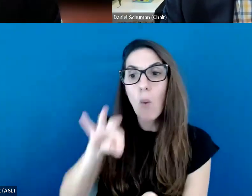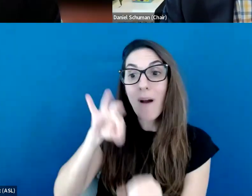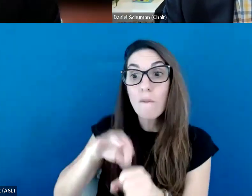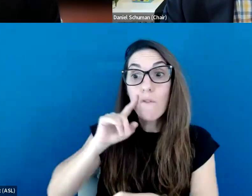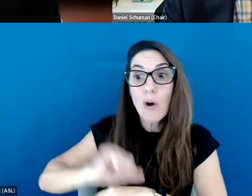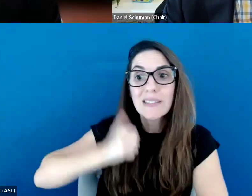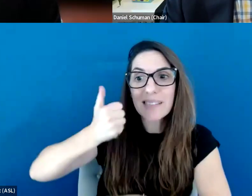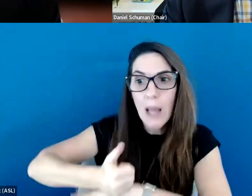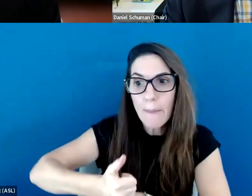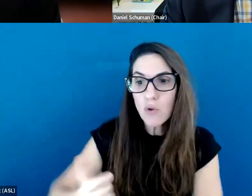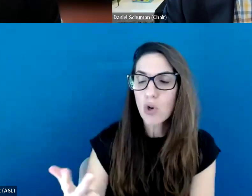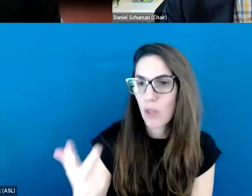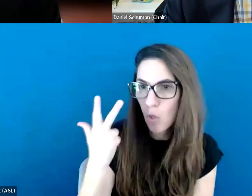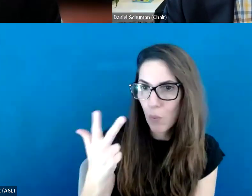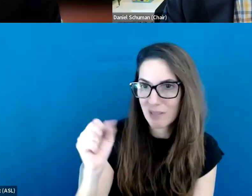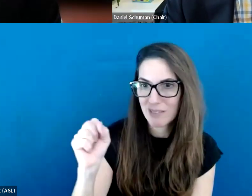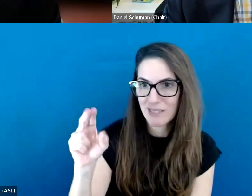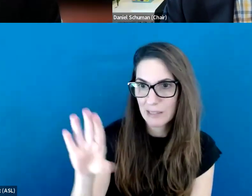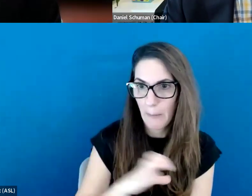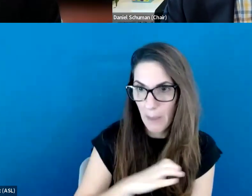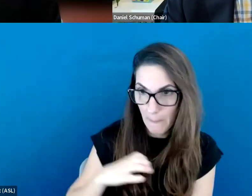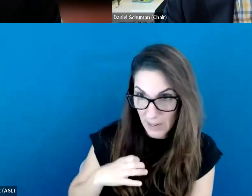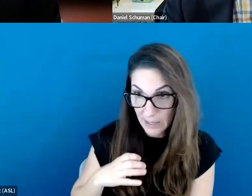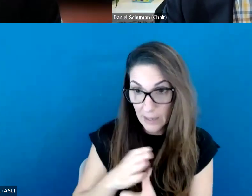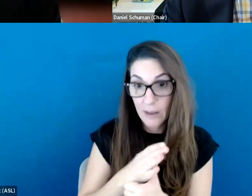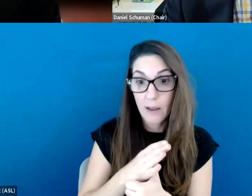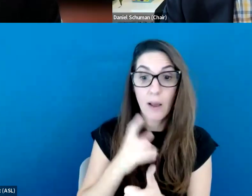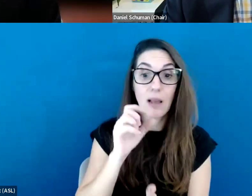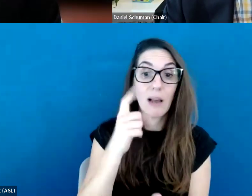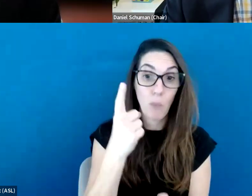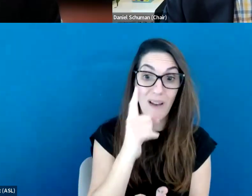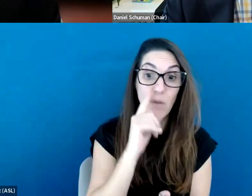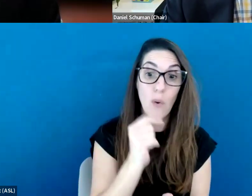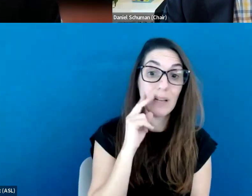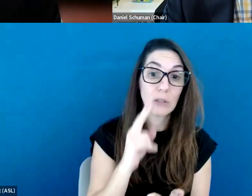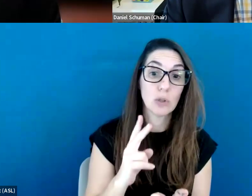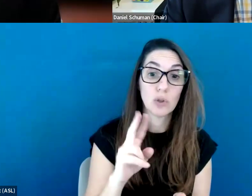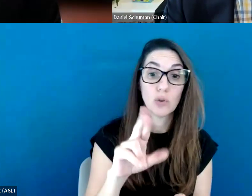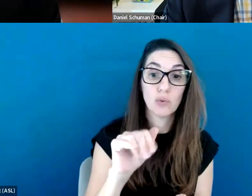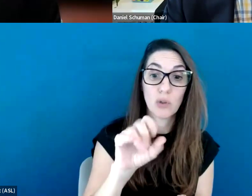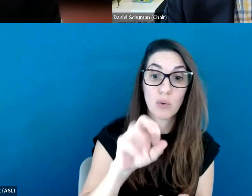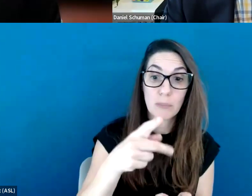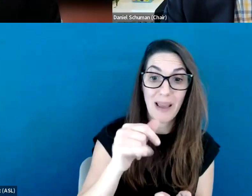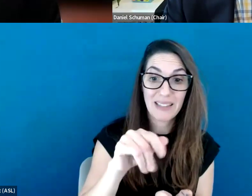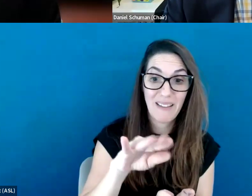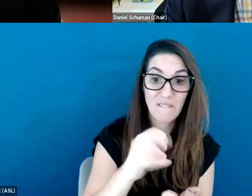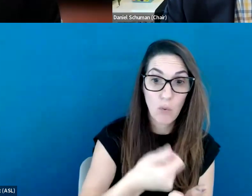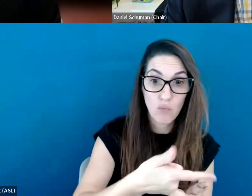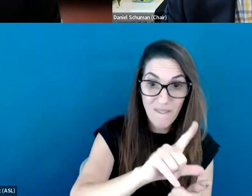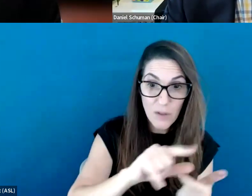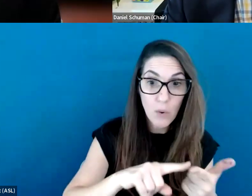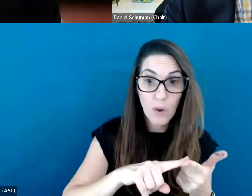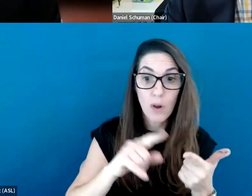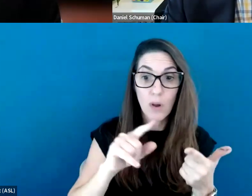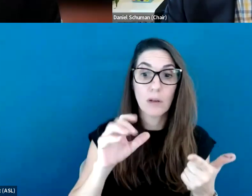establish 3 subcommittees: a subcommittee on retrospective review, a subcommittee on new NAP recommendations, and a subcommittee